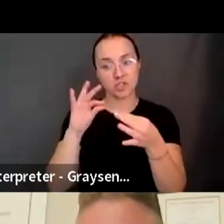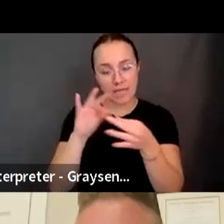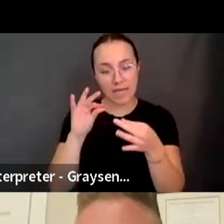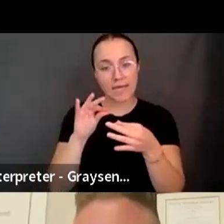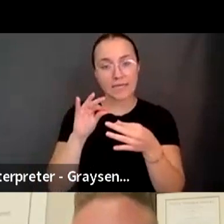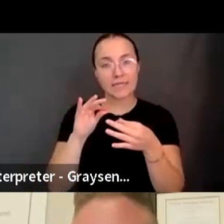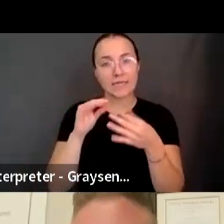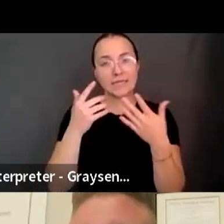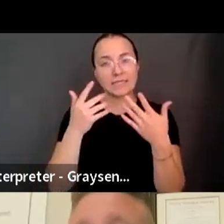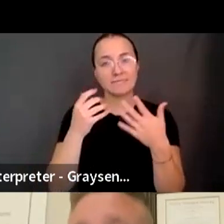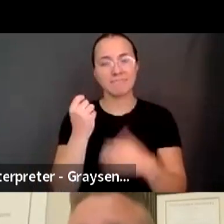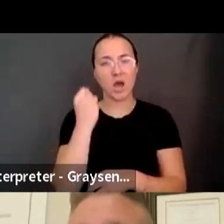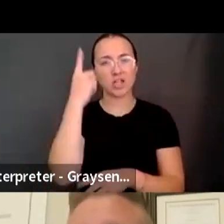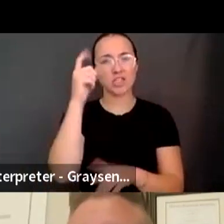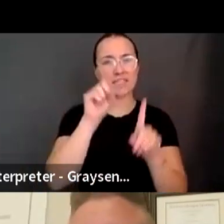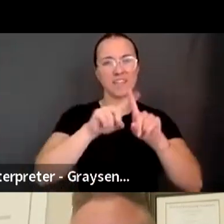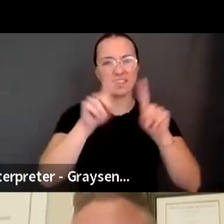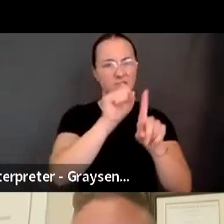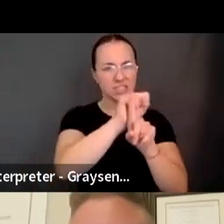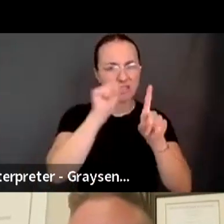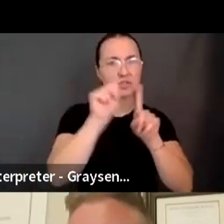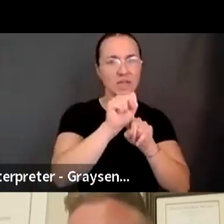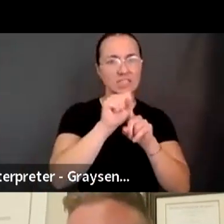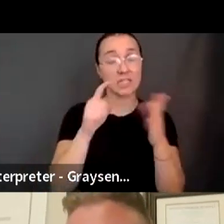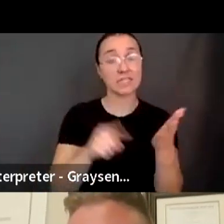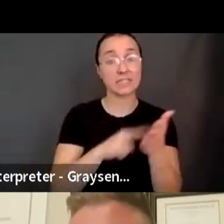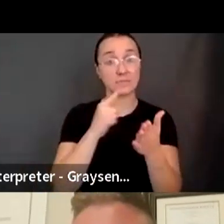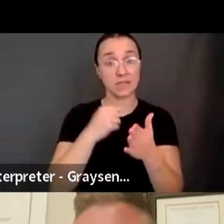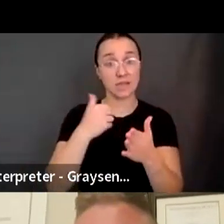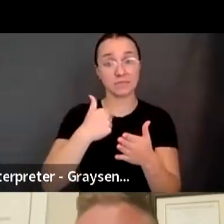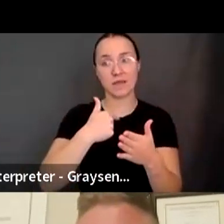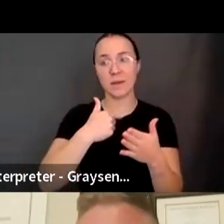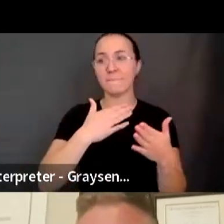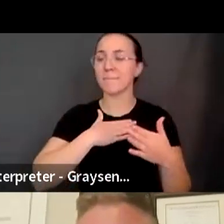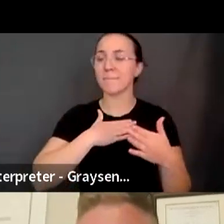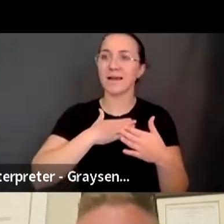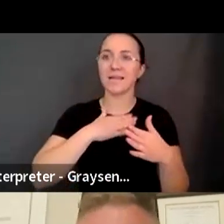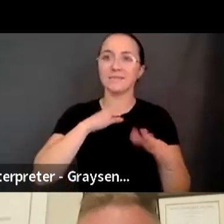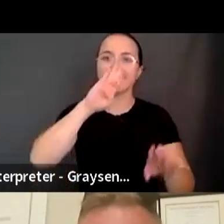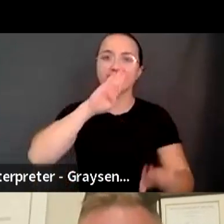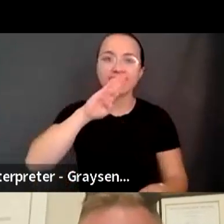situation. Sometimes my biggest frustration, I'm a wheelchair user, paraplegic.